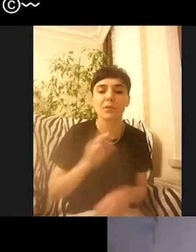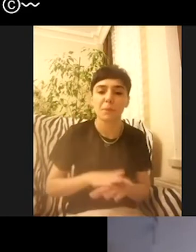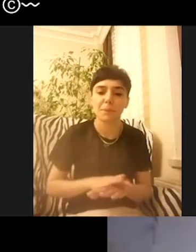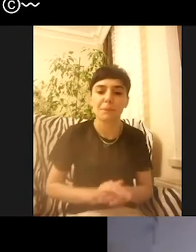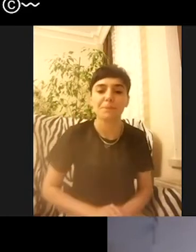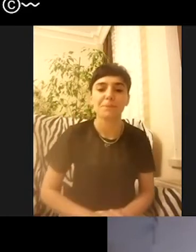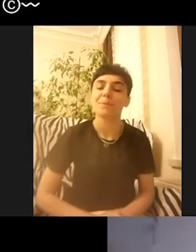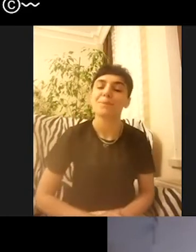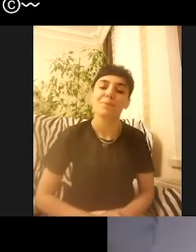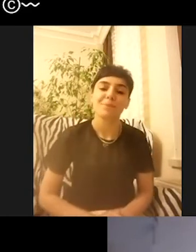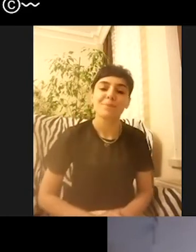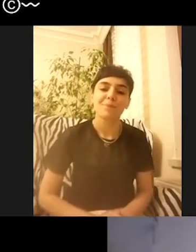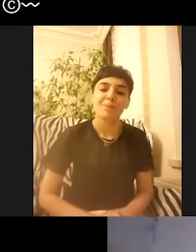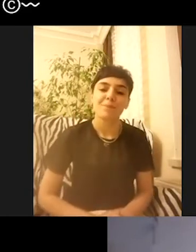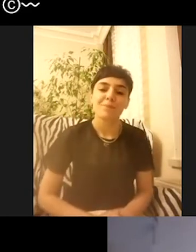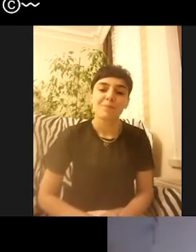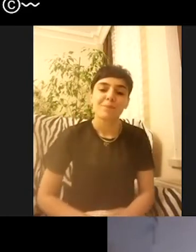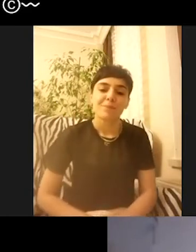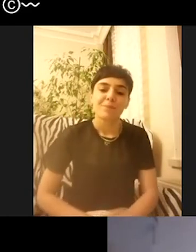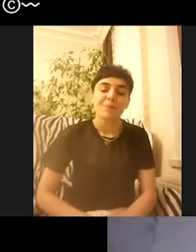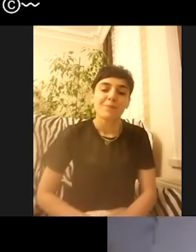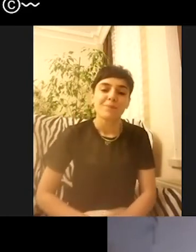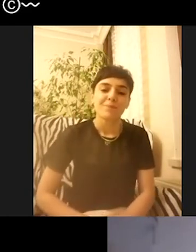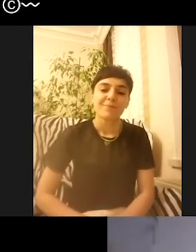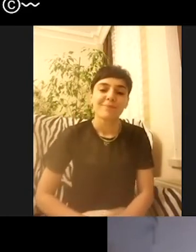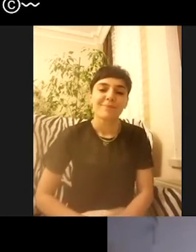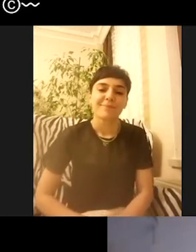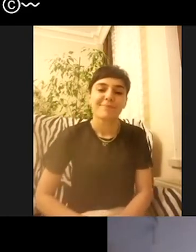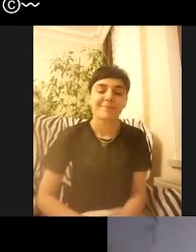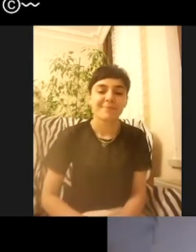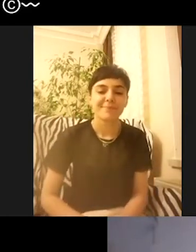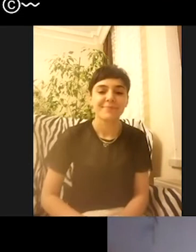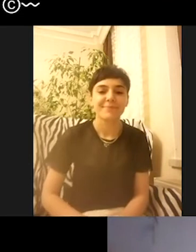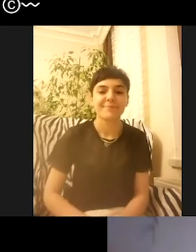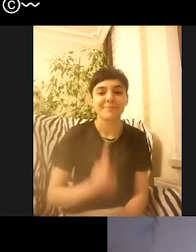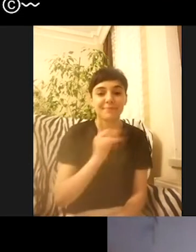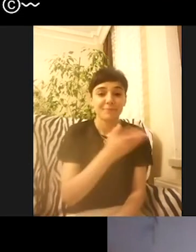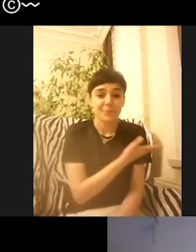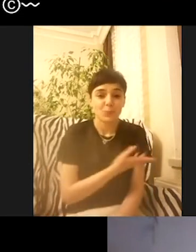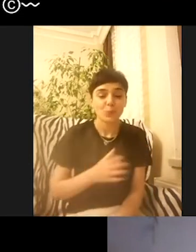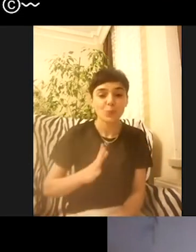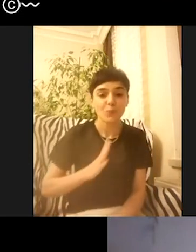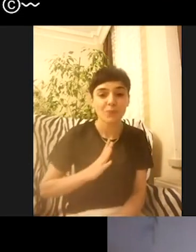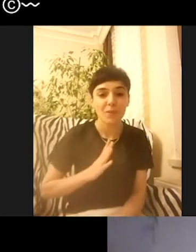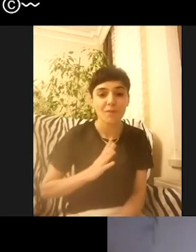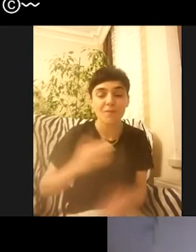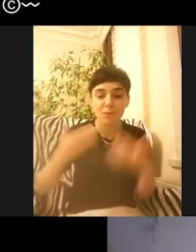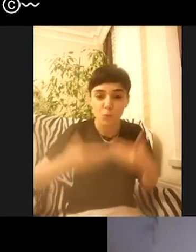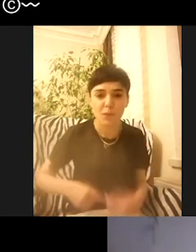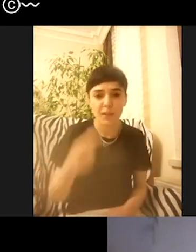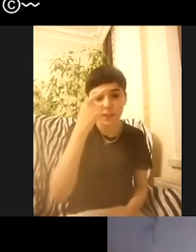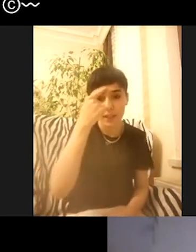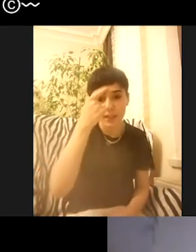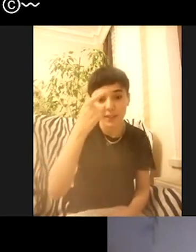Indonesian shirt. And this shirt is for my grandfather